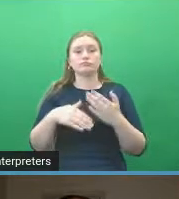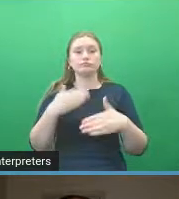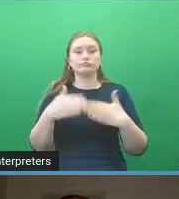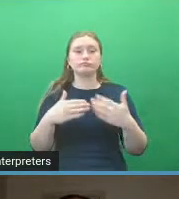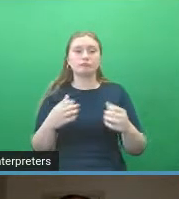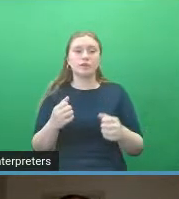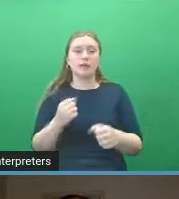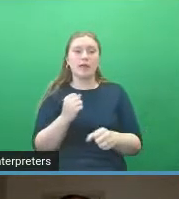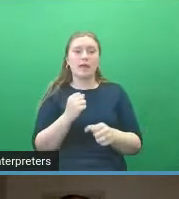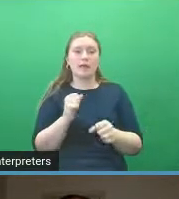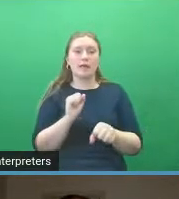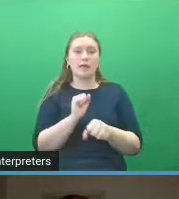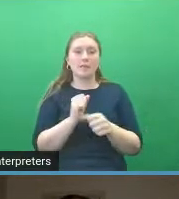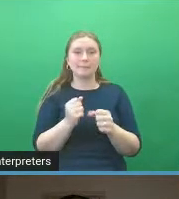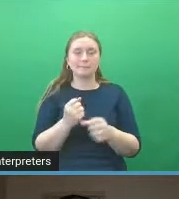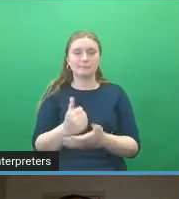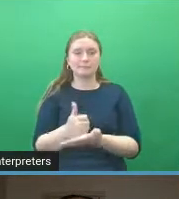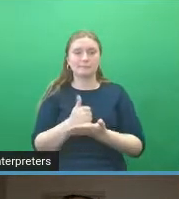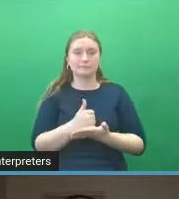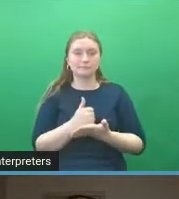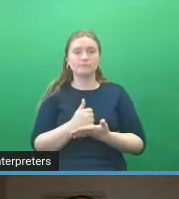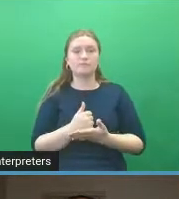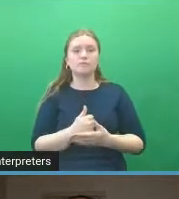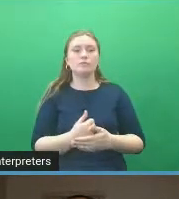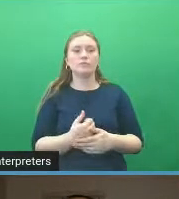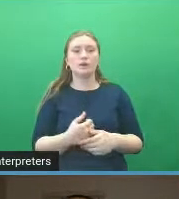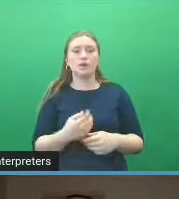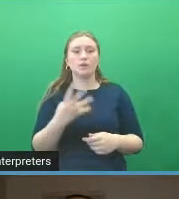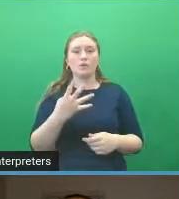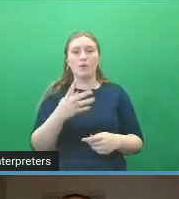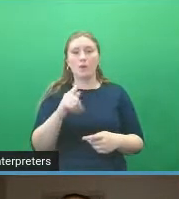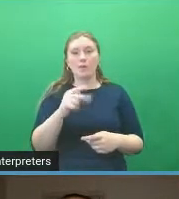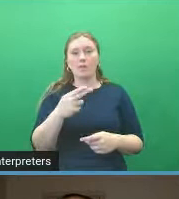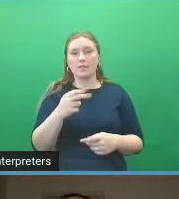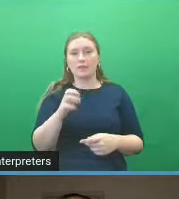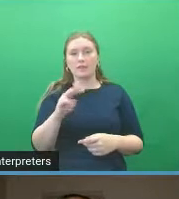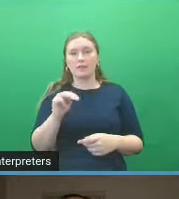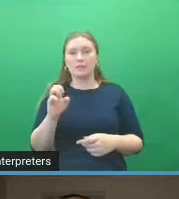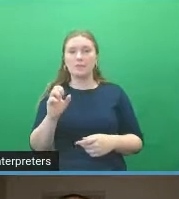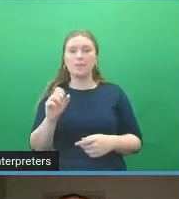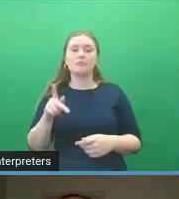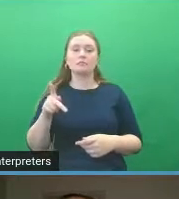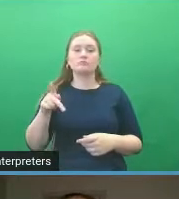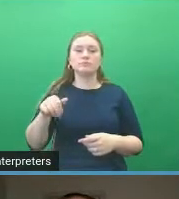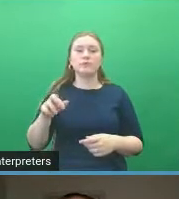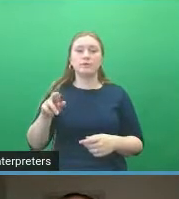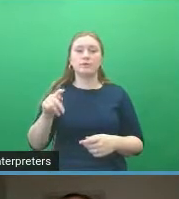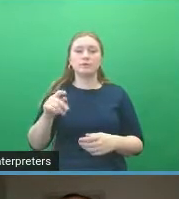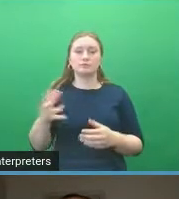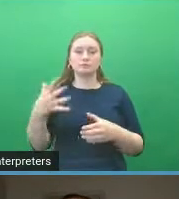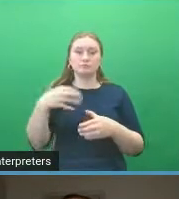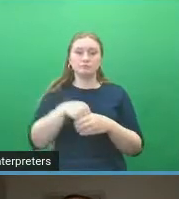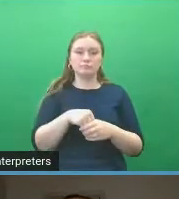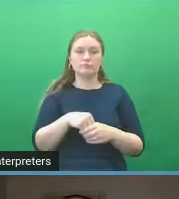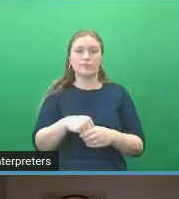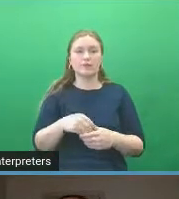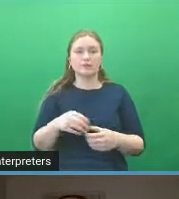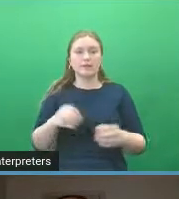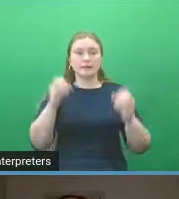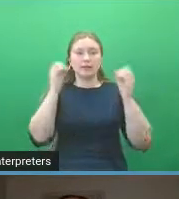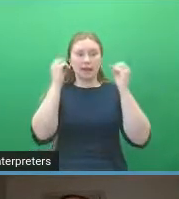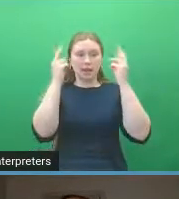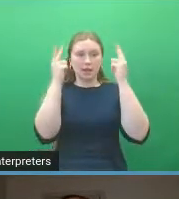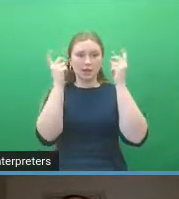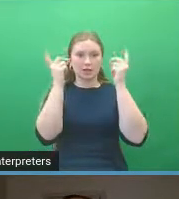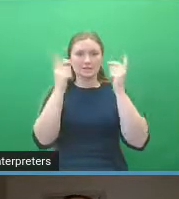museum educators like they've never had before. 4 themed interactive participation encouraged presentations, educate,